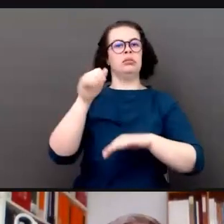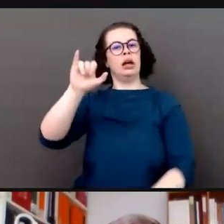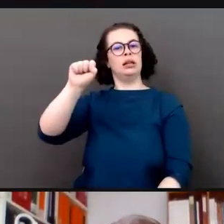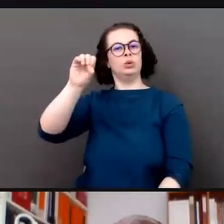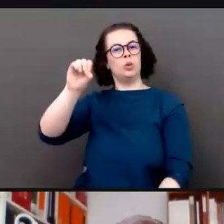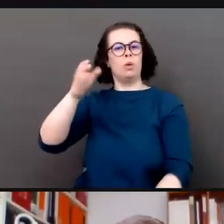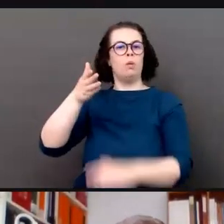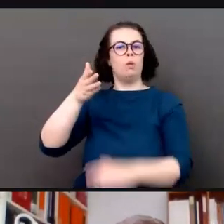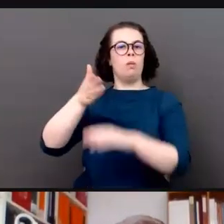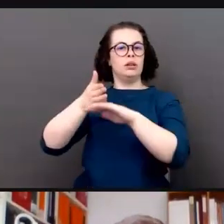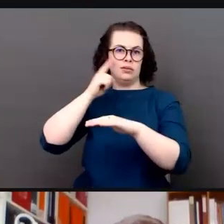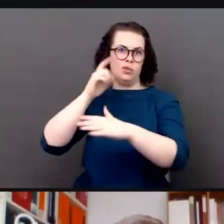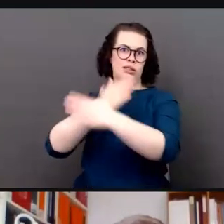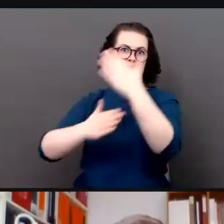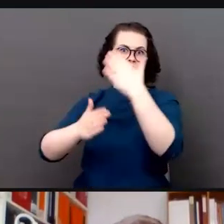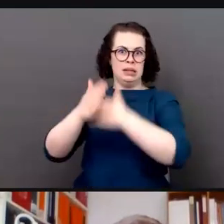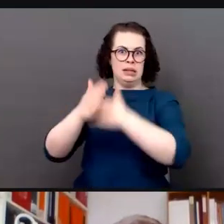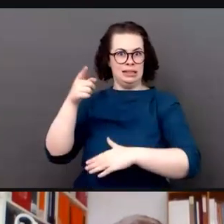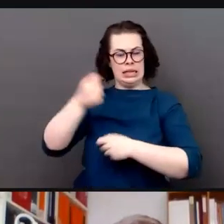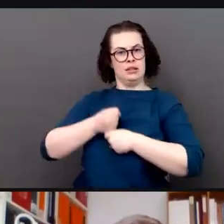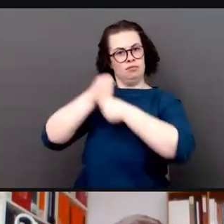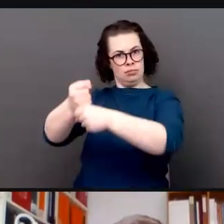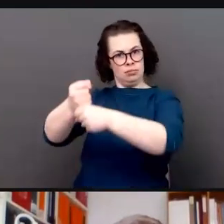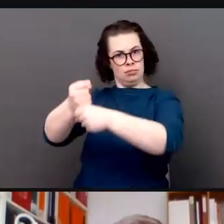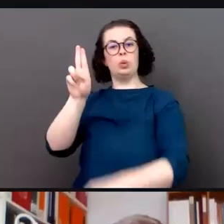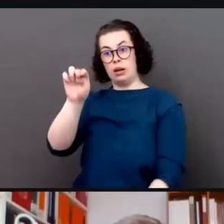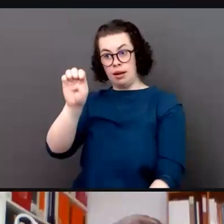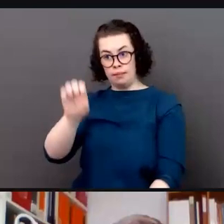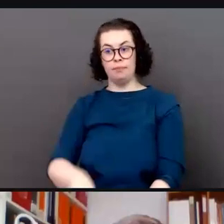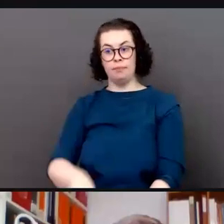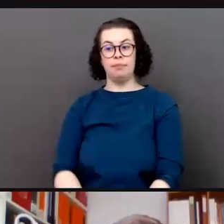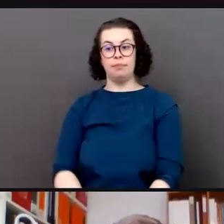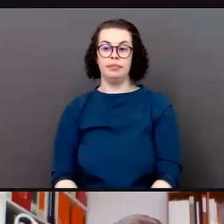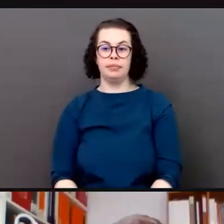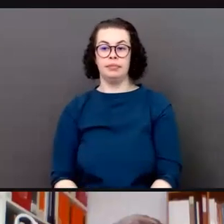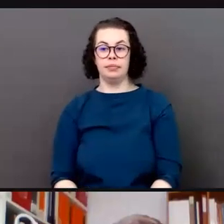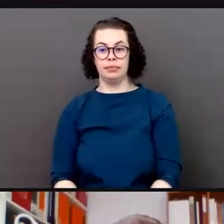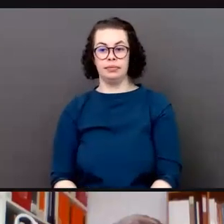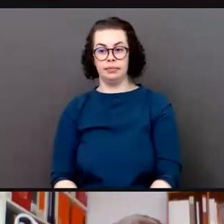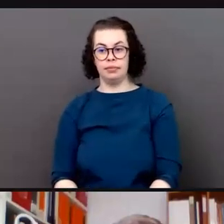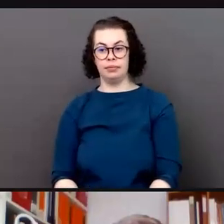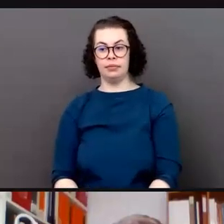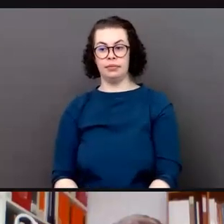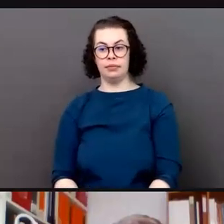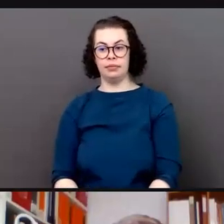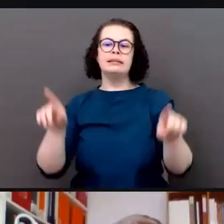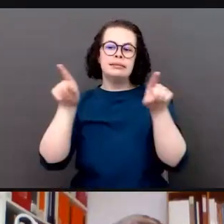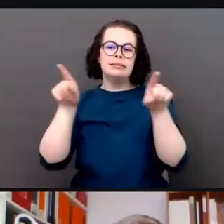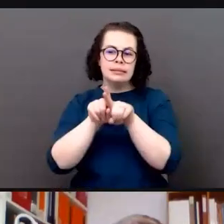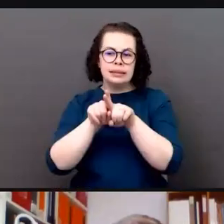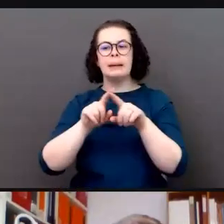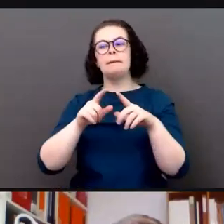accessibility for representing UNE, and also in Sensenalec, and also